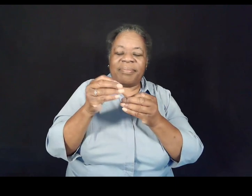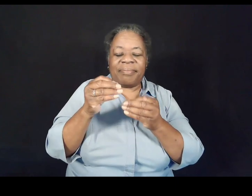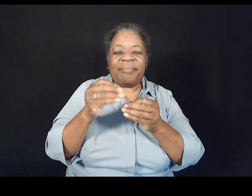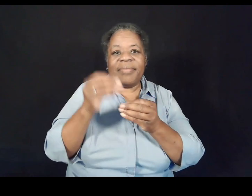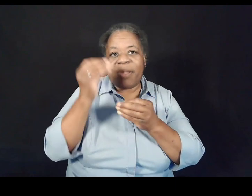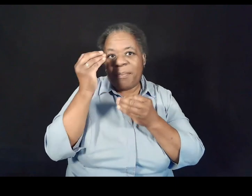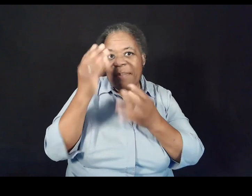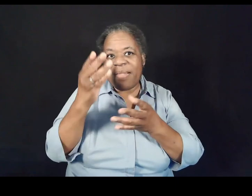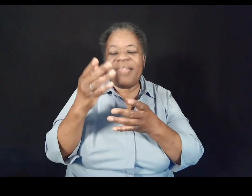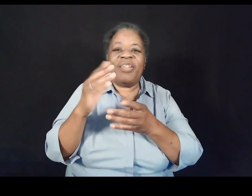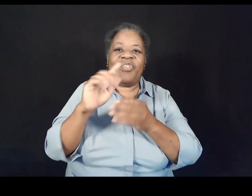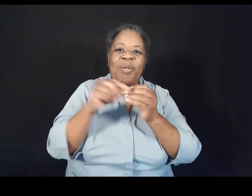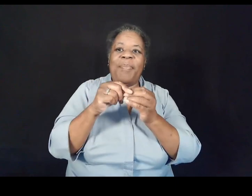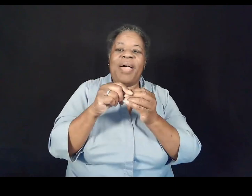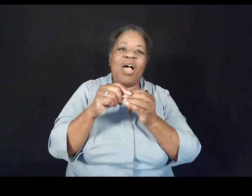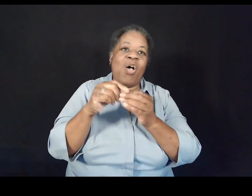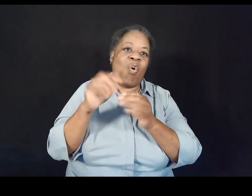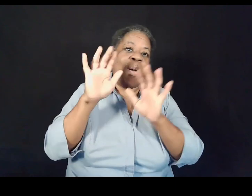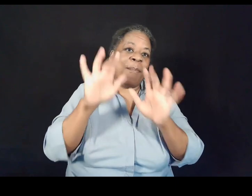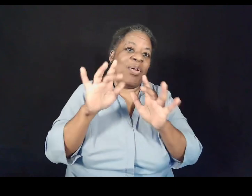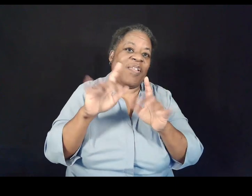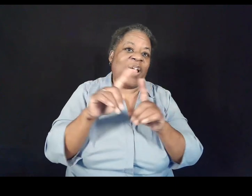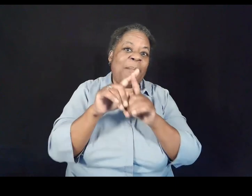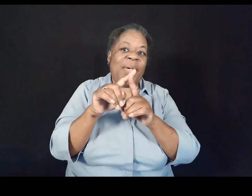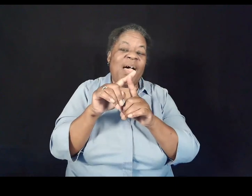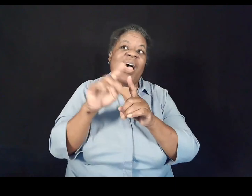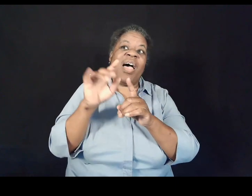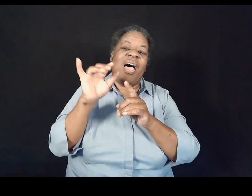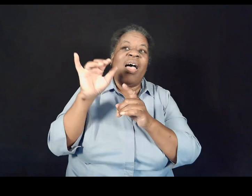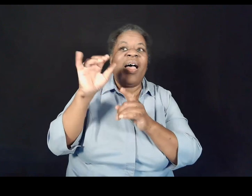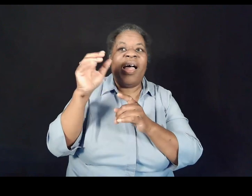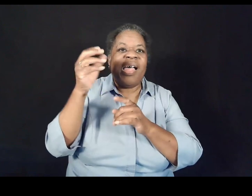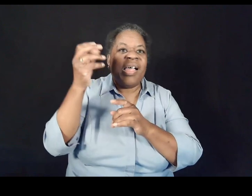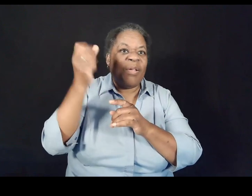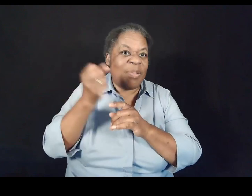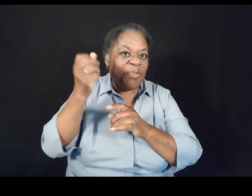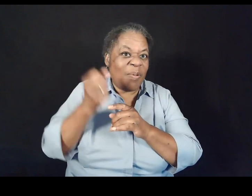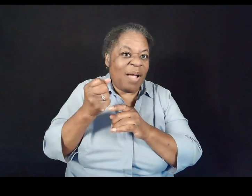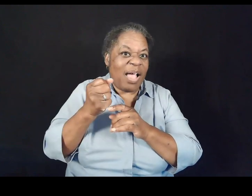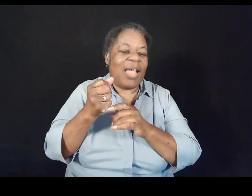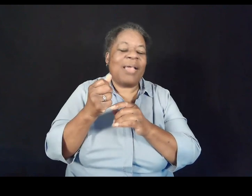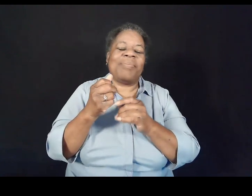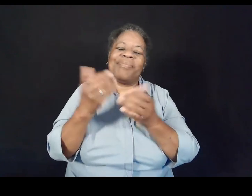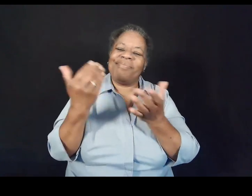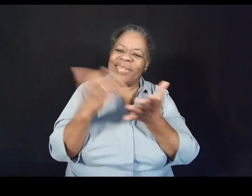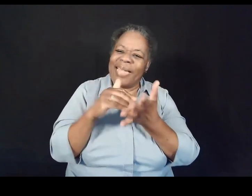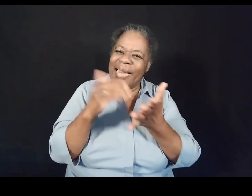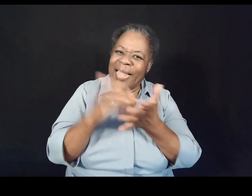subscribe button. Go ahead and smash it. Go in peace, friends. Until next time.